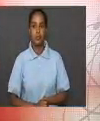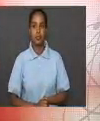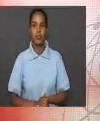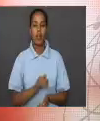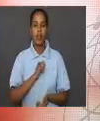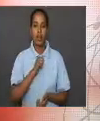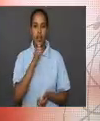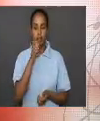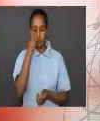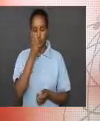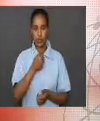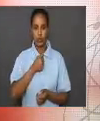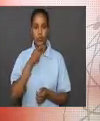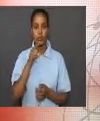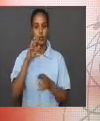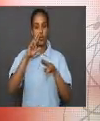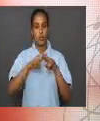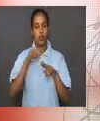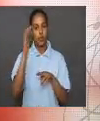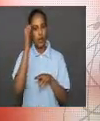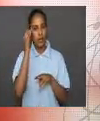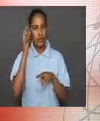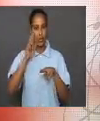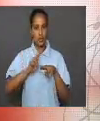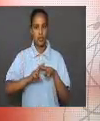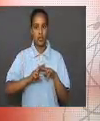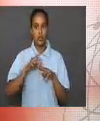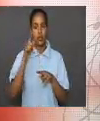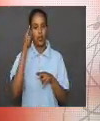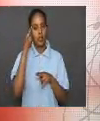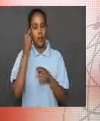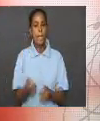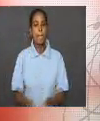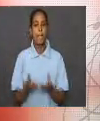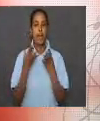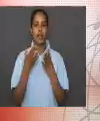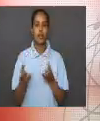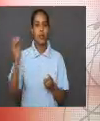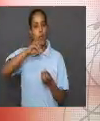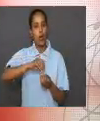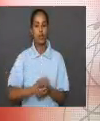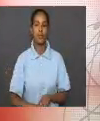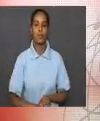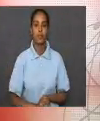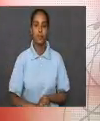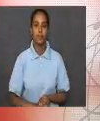I am sure if you put your mind to it, you can think of many more.